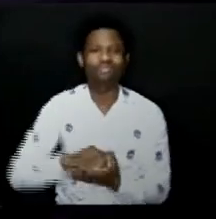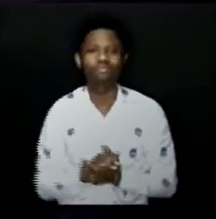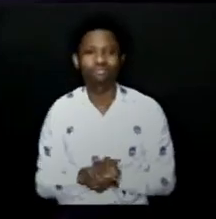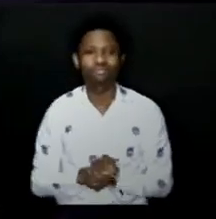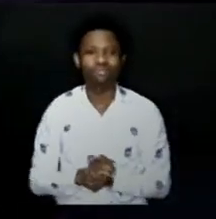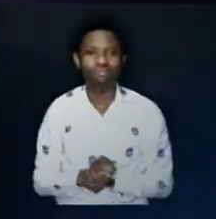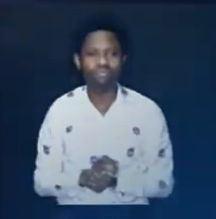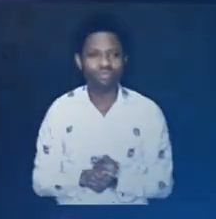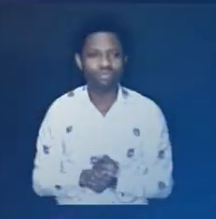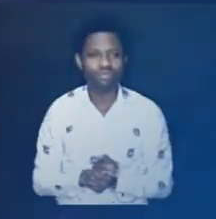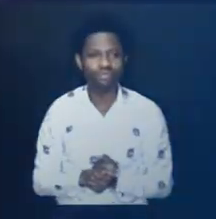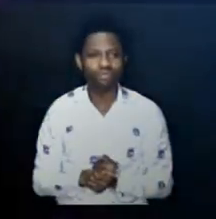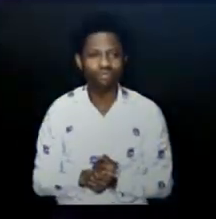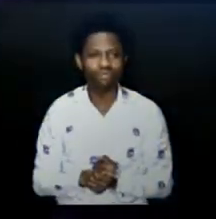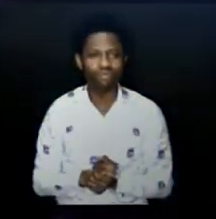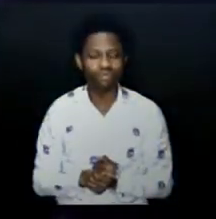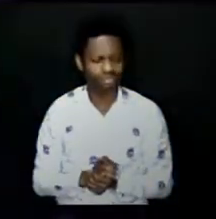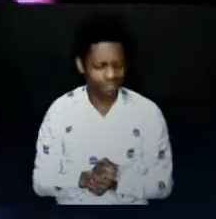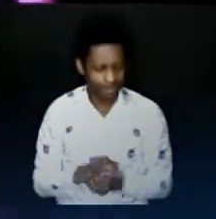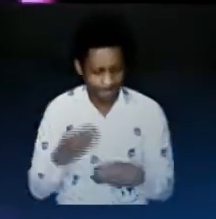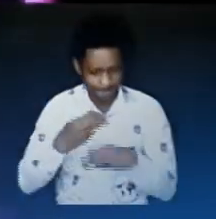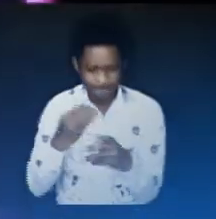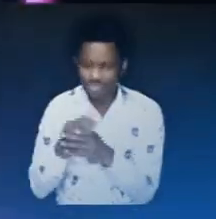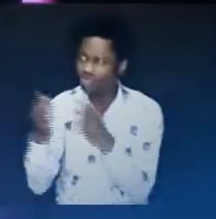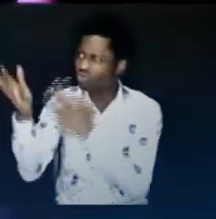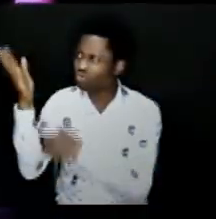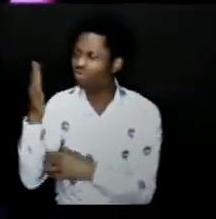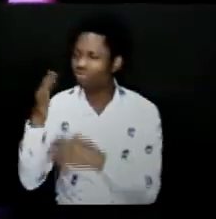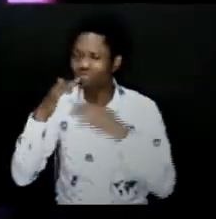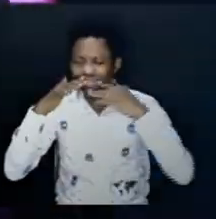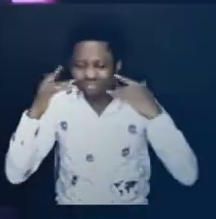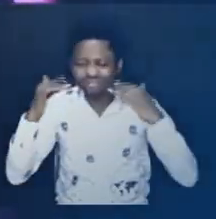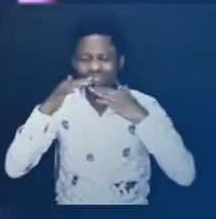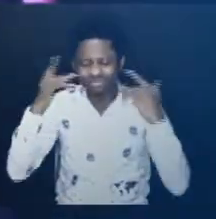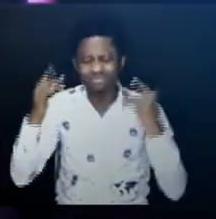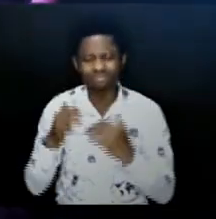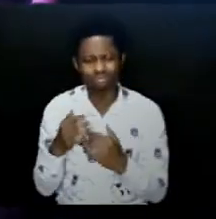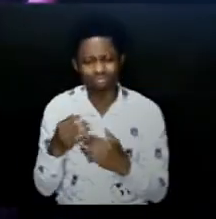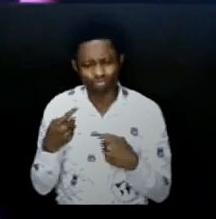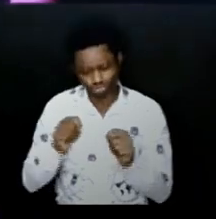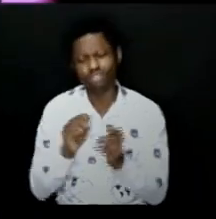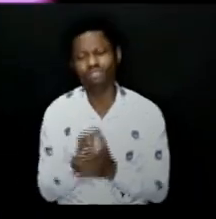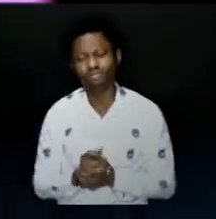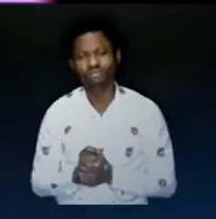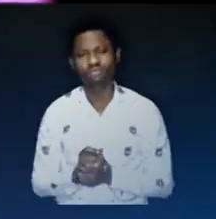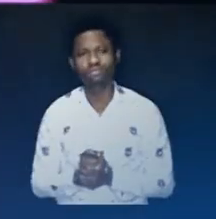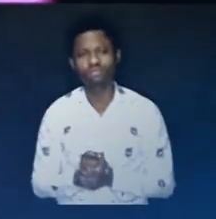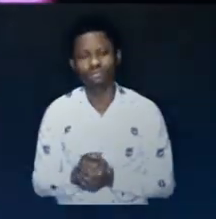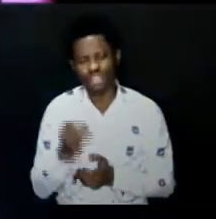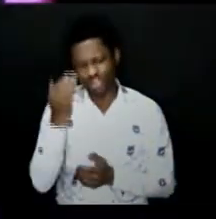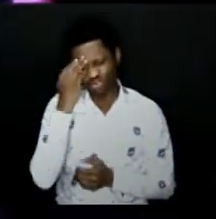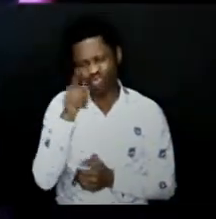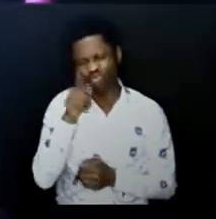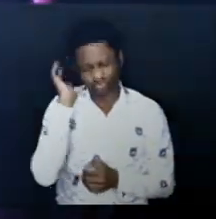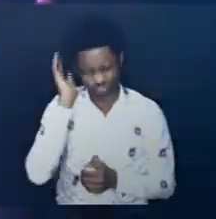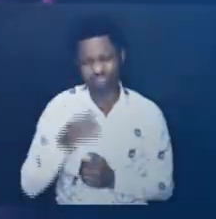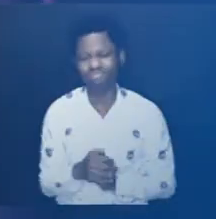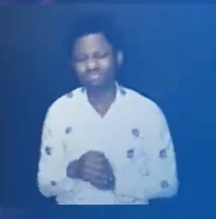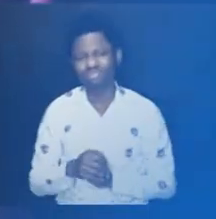Bring some smiles on the lips of God. I know you will do it.